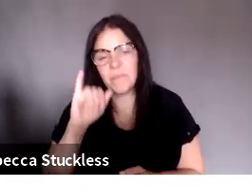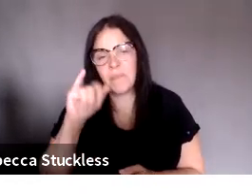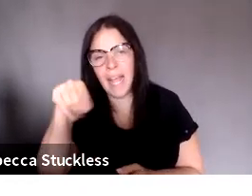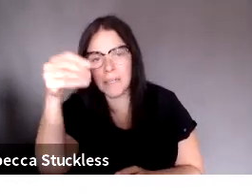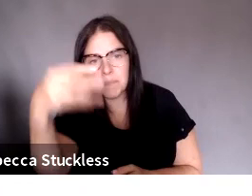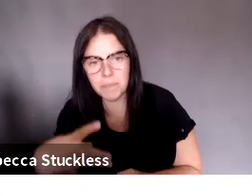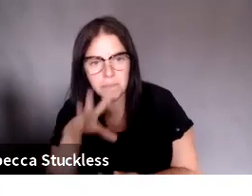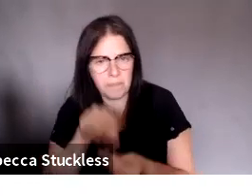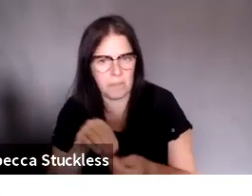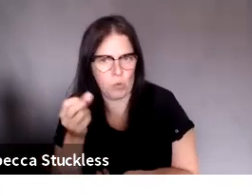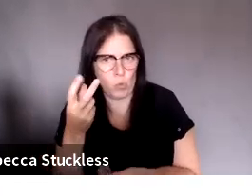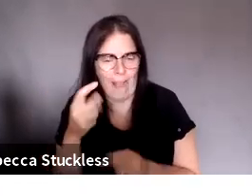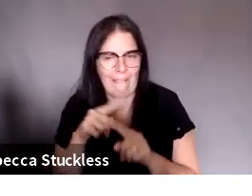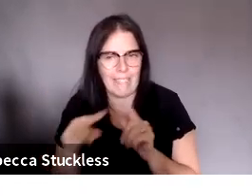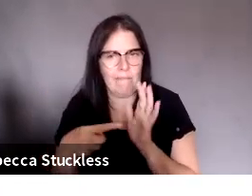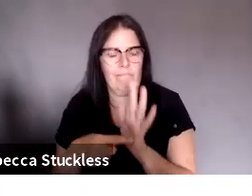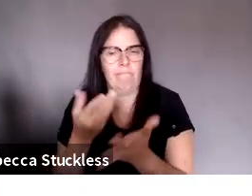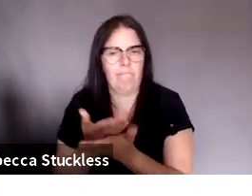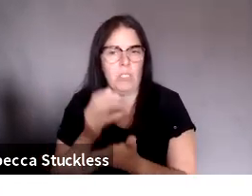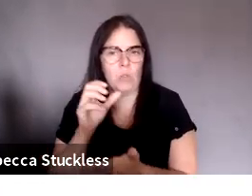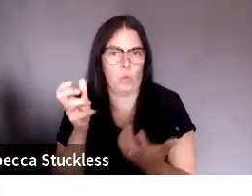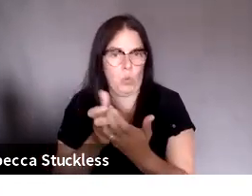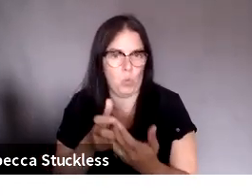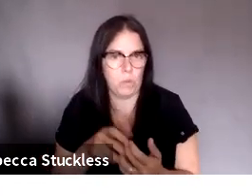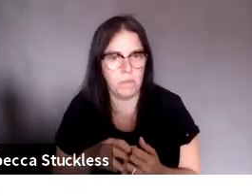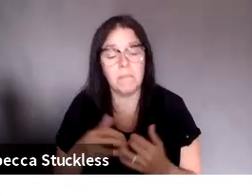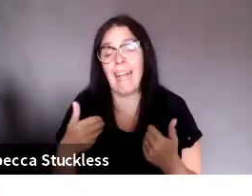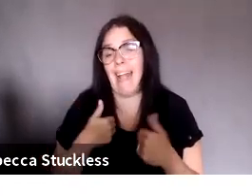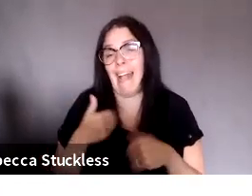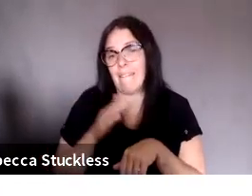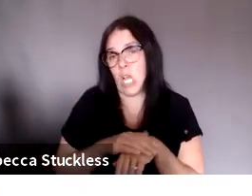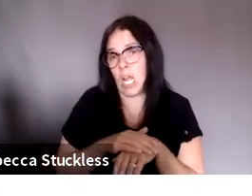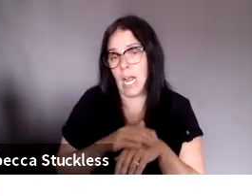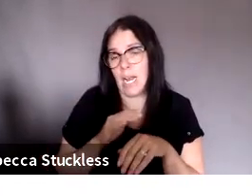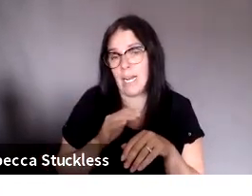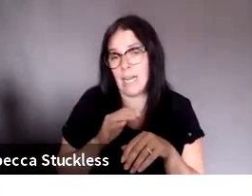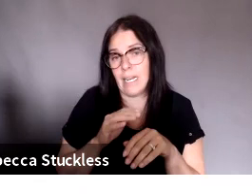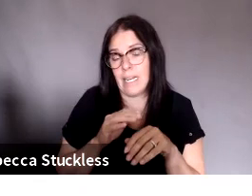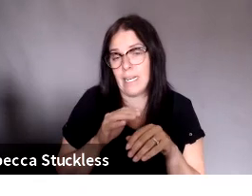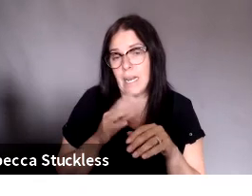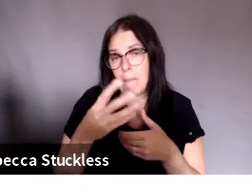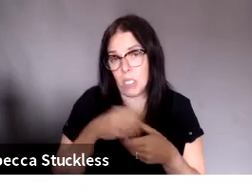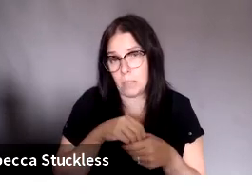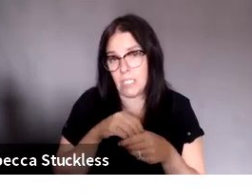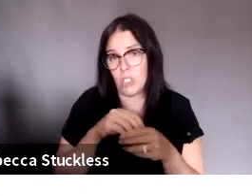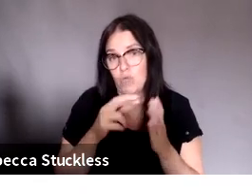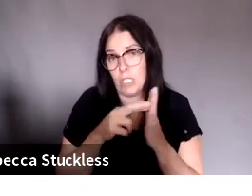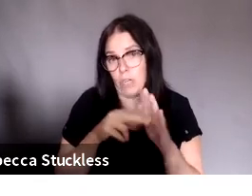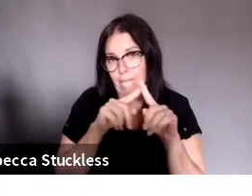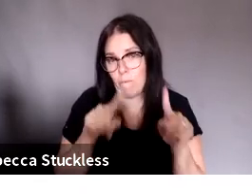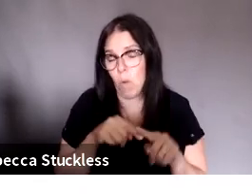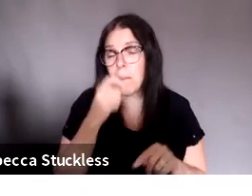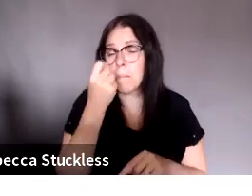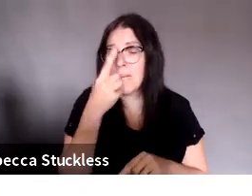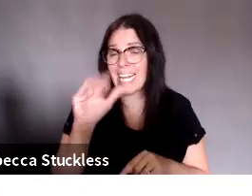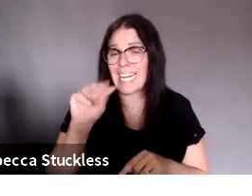there are 12 of them. They are on the participant registration form, but interesting, they're captured in different places in CaMS. They're not all kind of